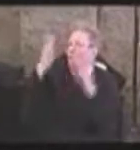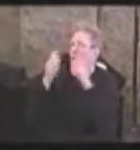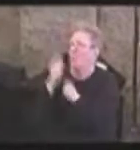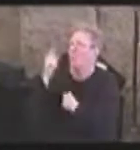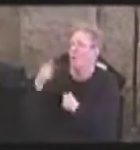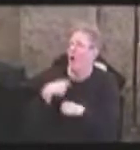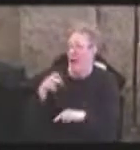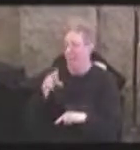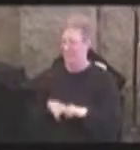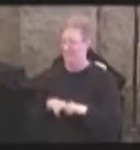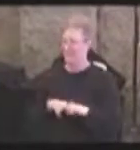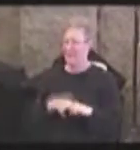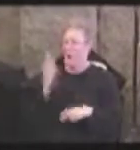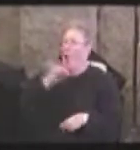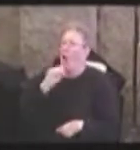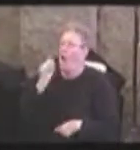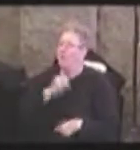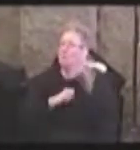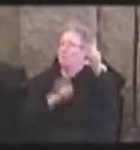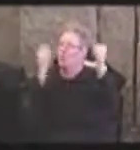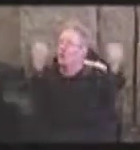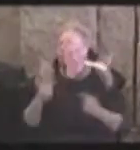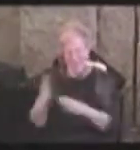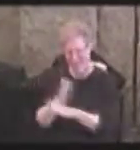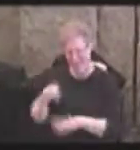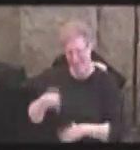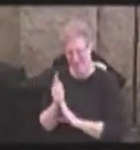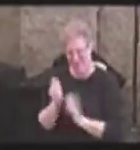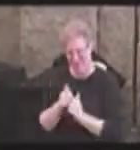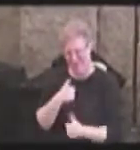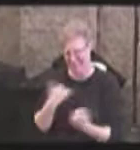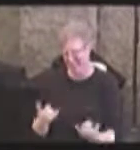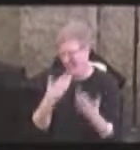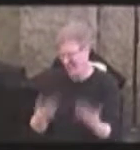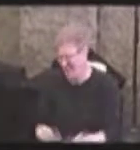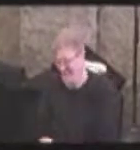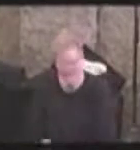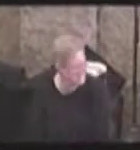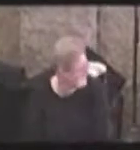on the couch and eat bonbons now. It doesn't work that way. You have to move your feet. Thank you.